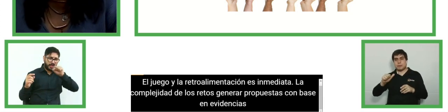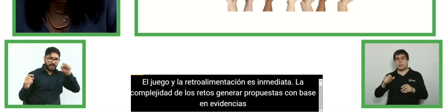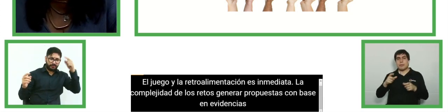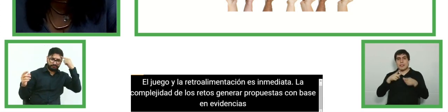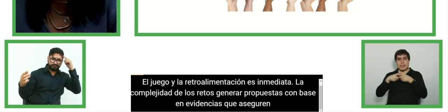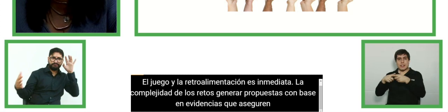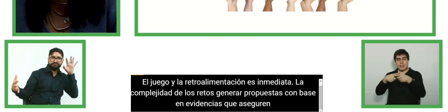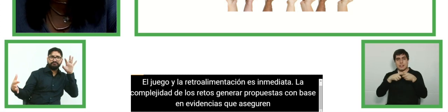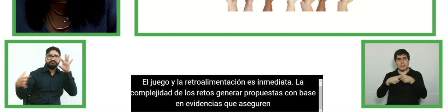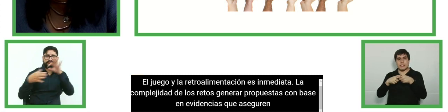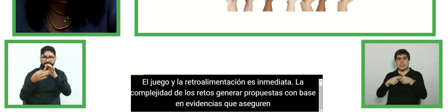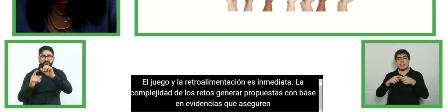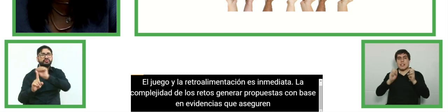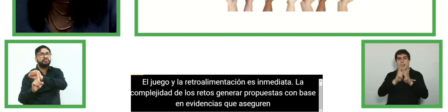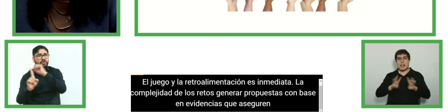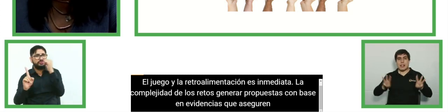Nations,